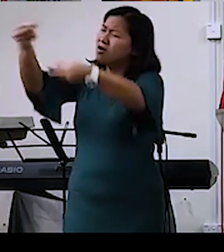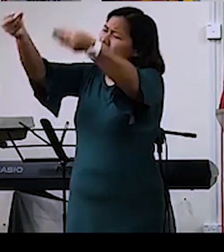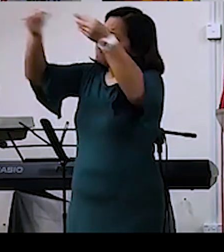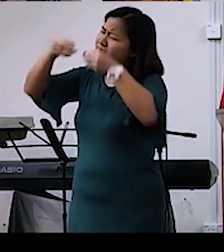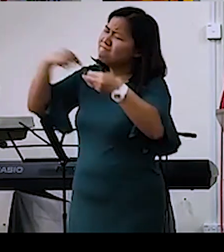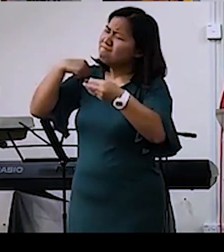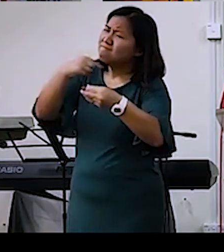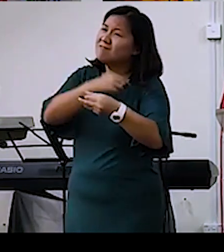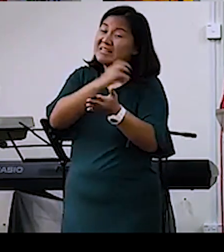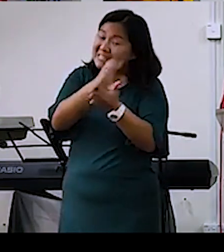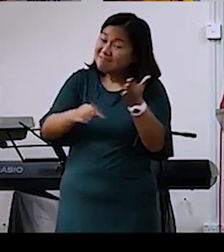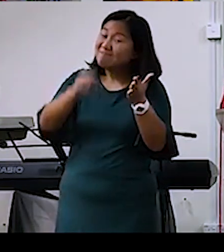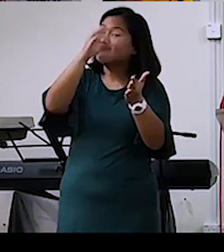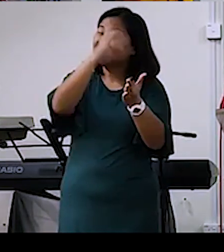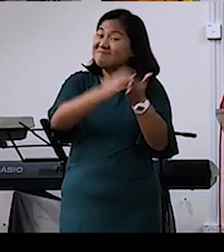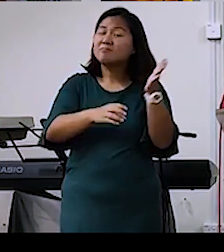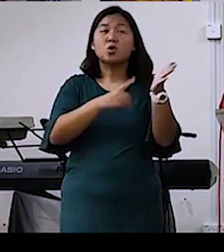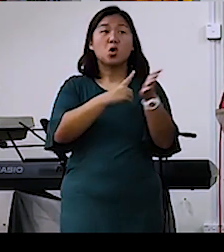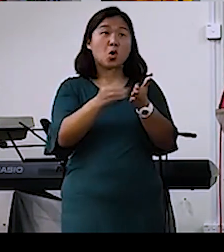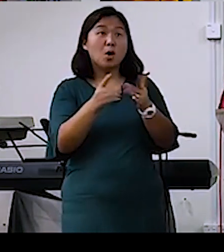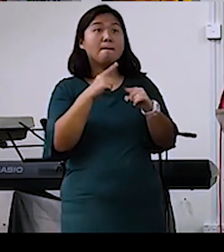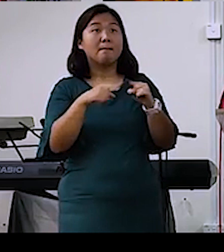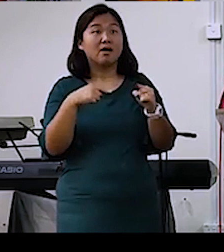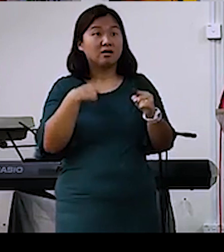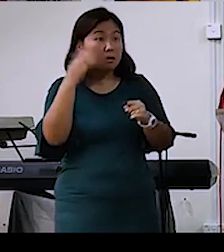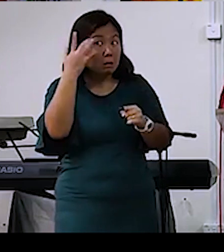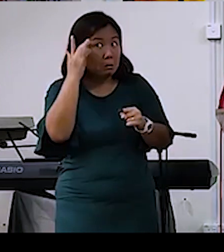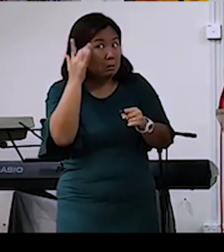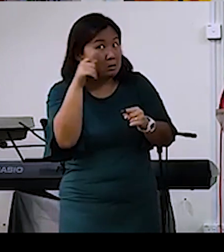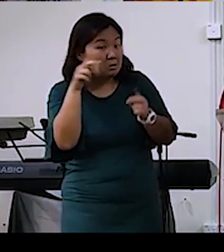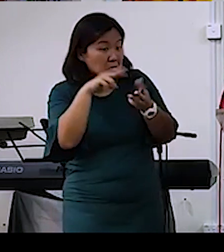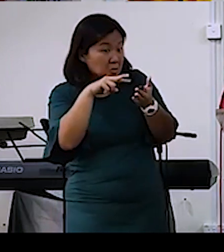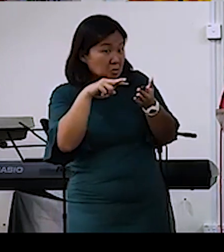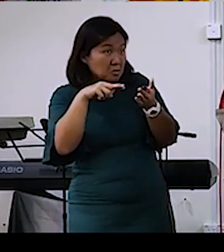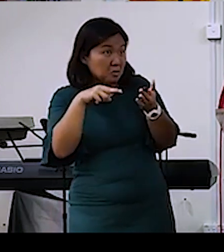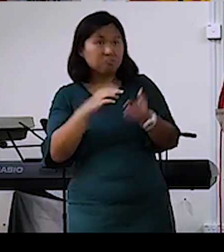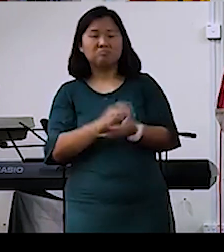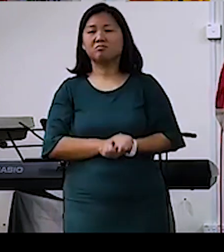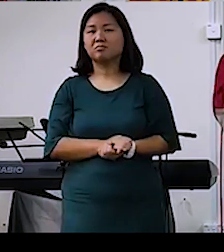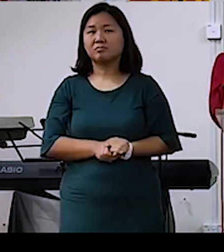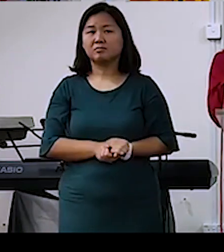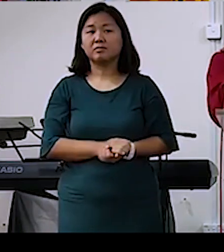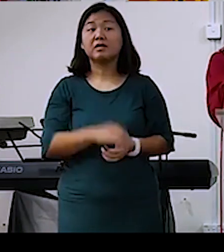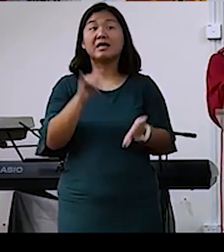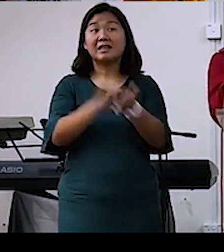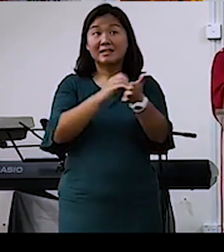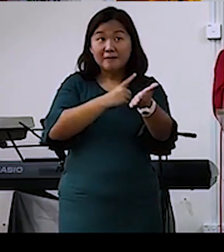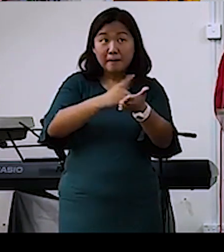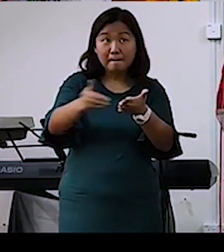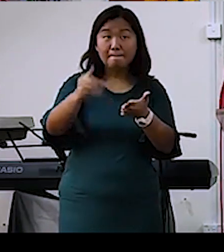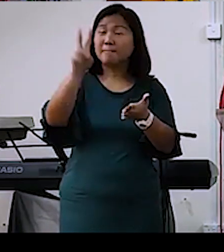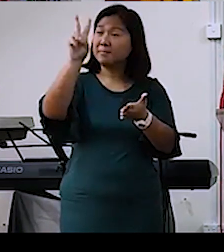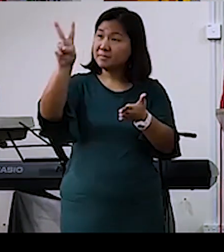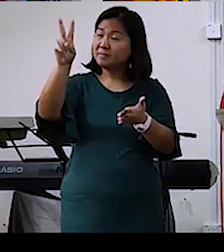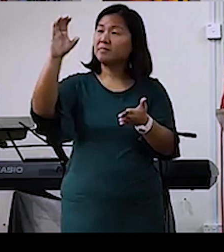chapter of the week. But week after week, I'm not sure if you guys are digging into the chapter that God, the Lord our God has given us. So this week, it's 2 Corinthians